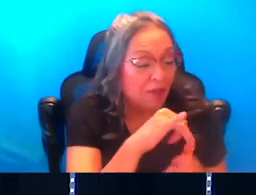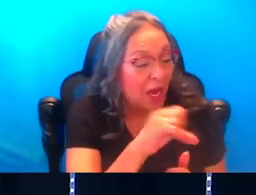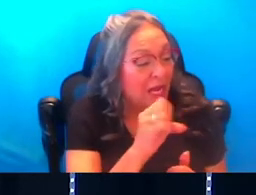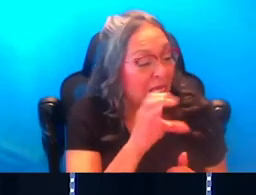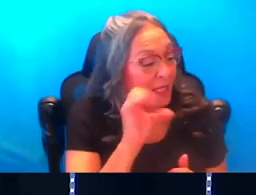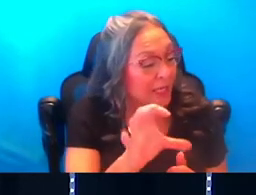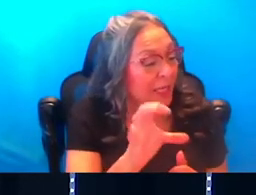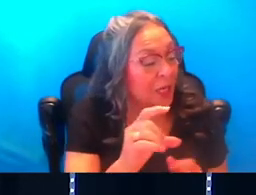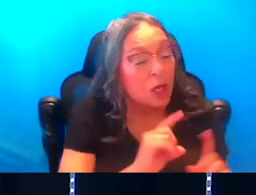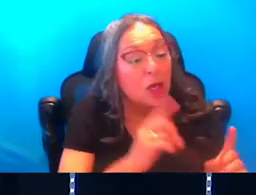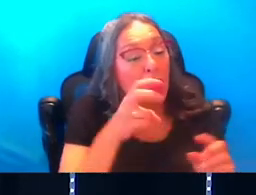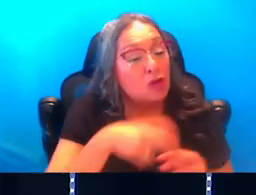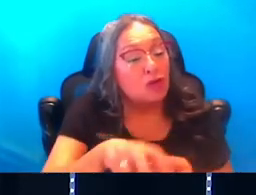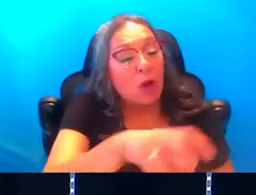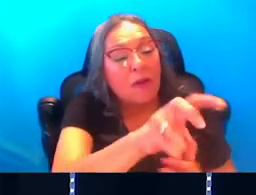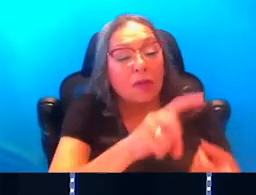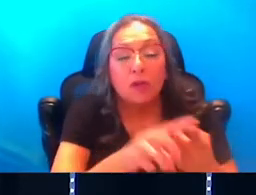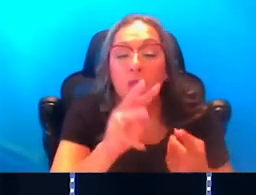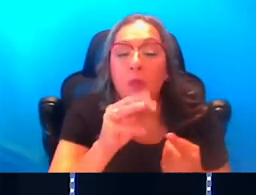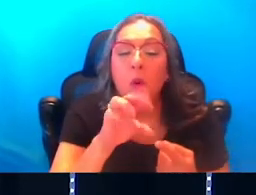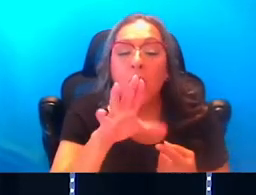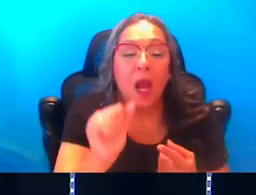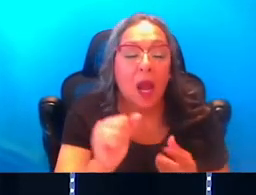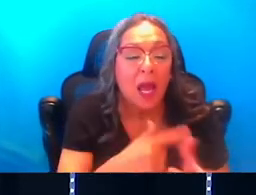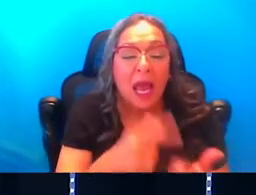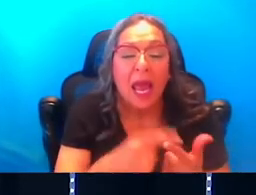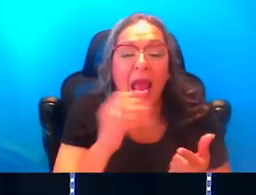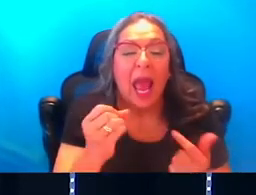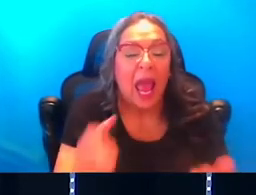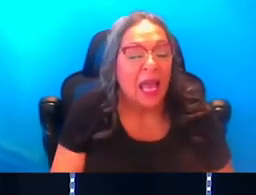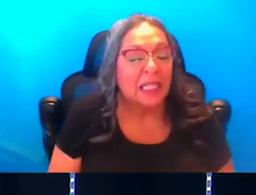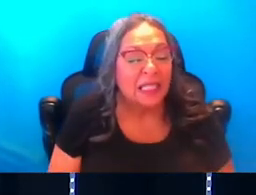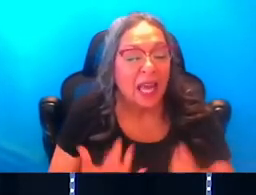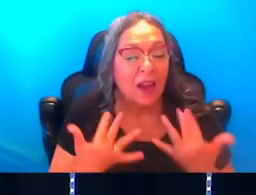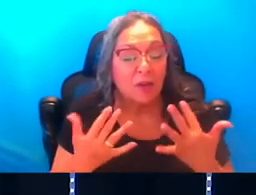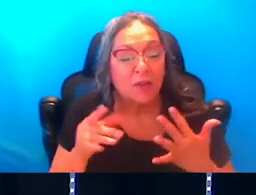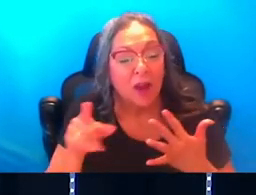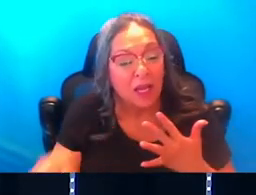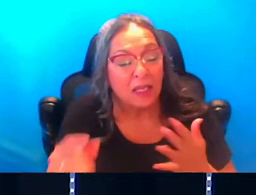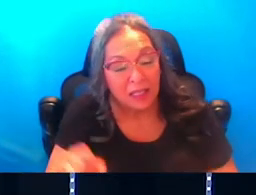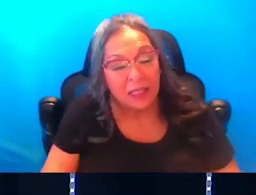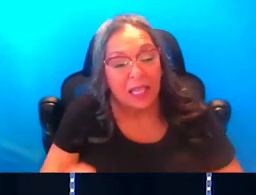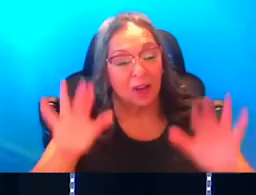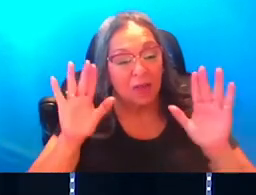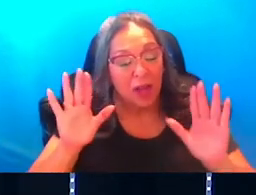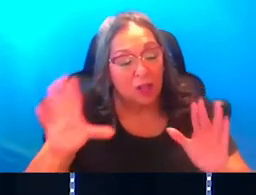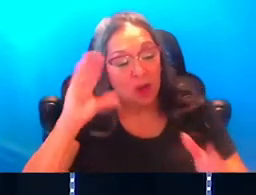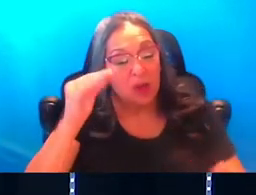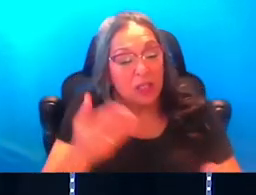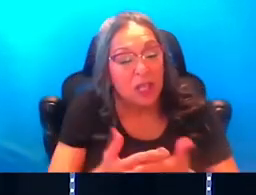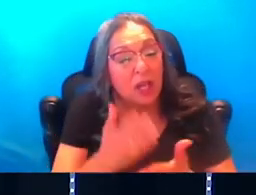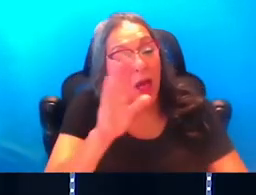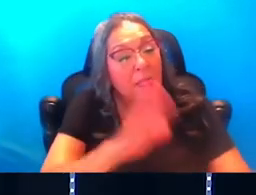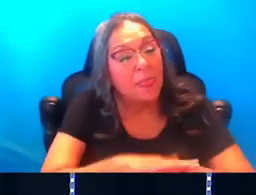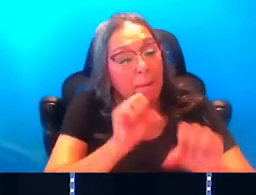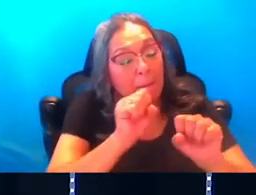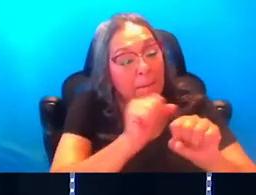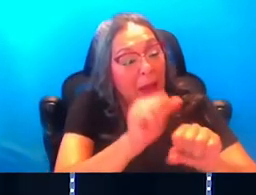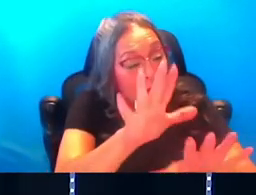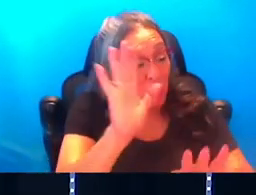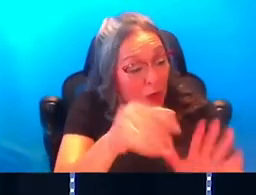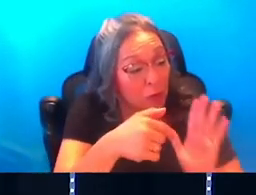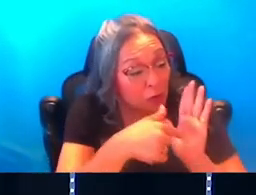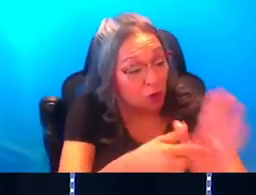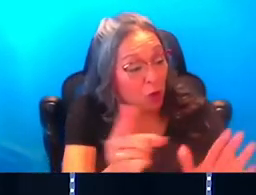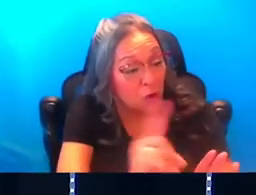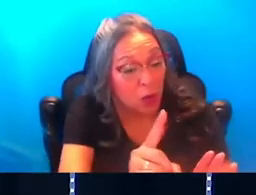of Moriah, go and sacrifice him as a burnt offering on one of the mountains, which I will show you. Talk about a right turn